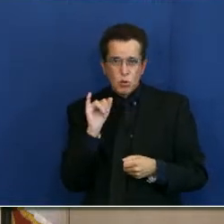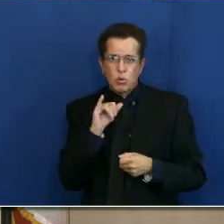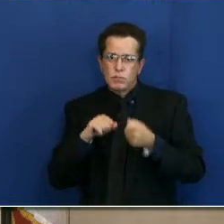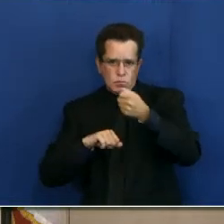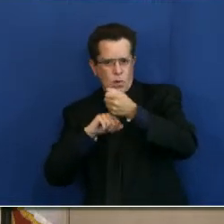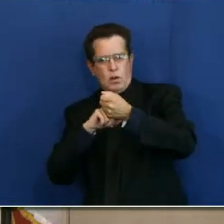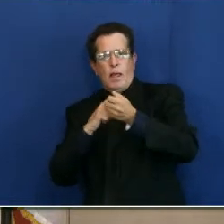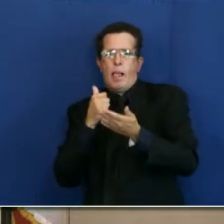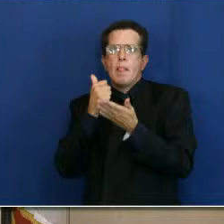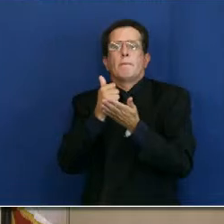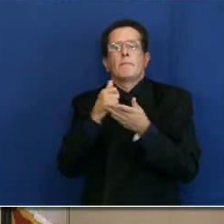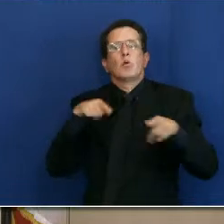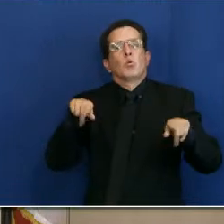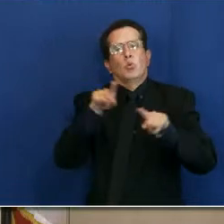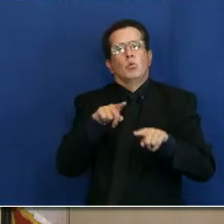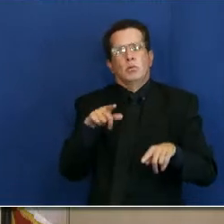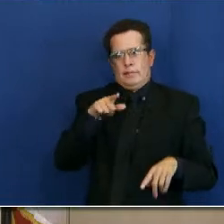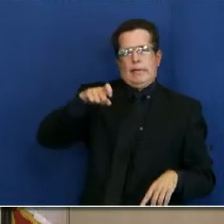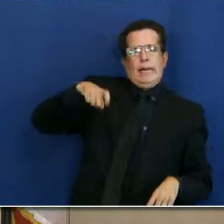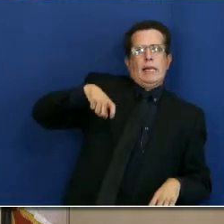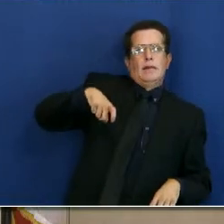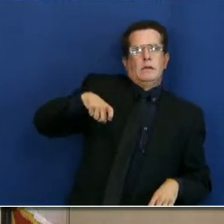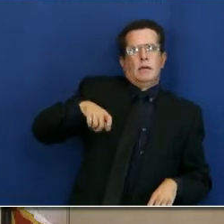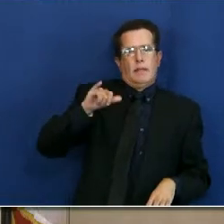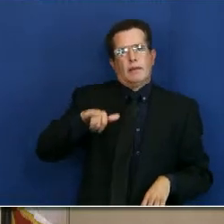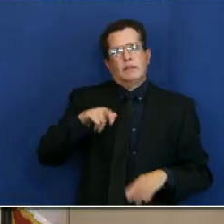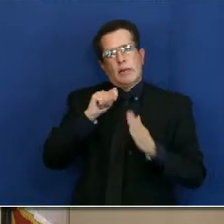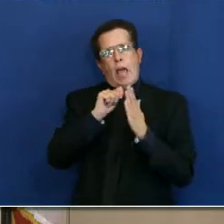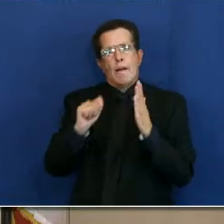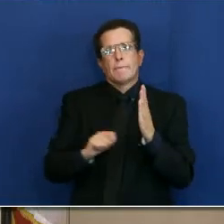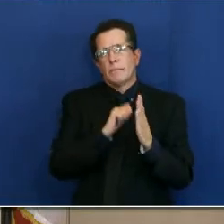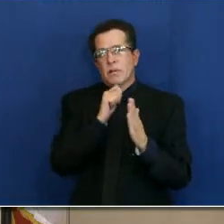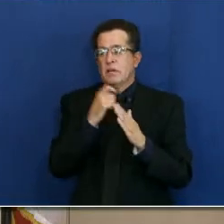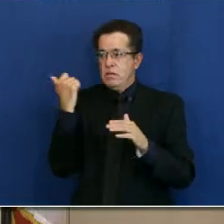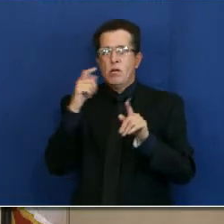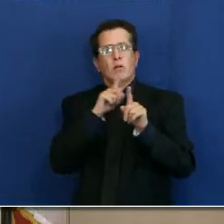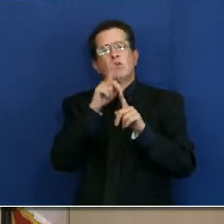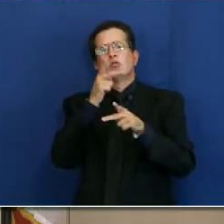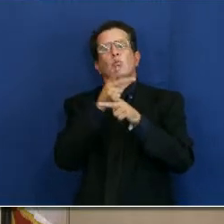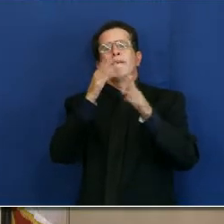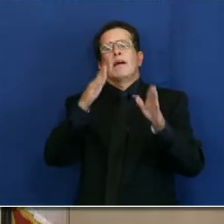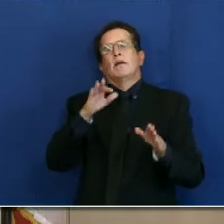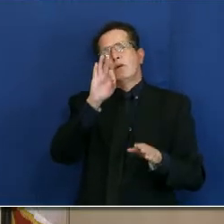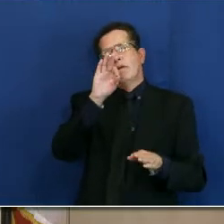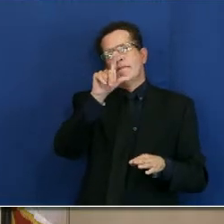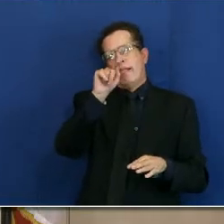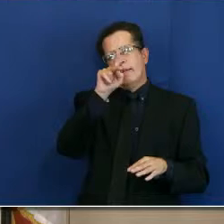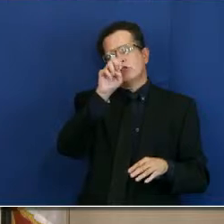them during this very difficult time. And I know Supervisor Fletcher, I think, has some additional comments.